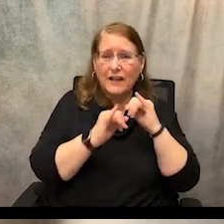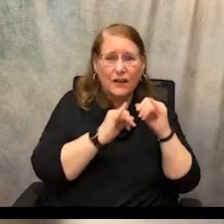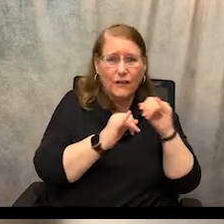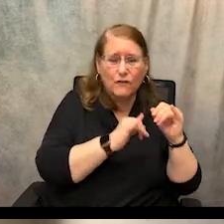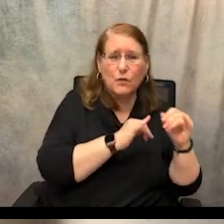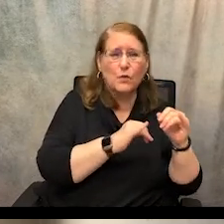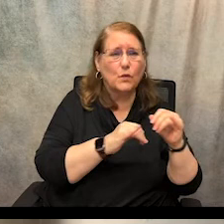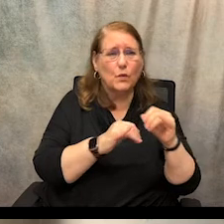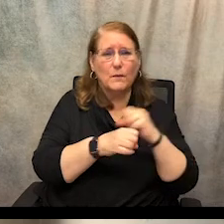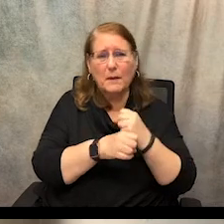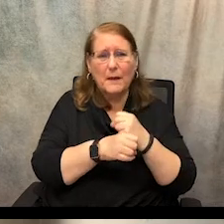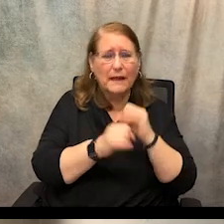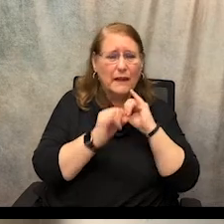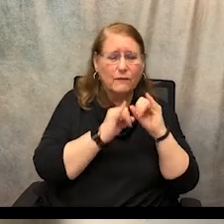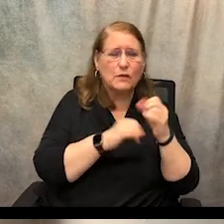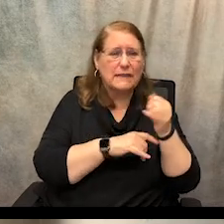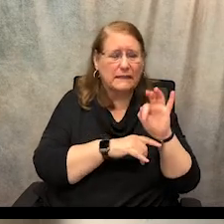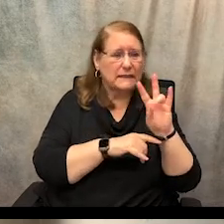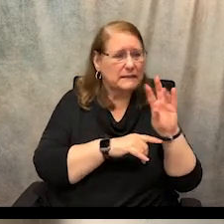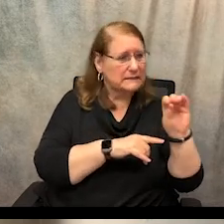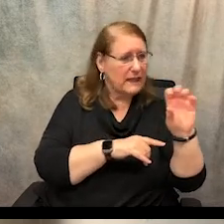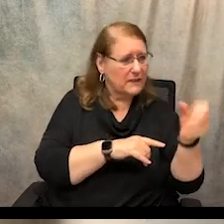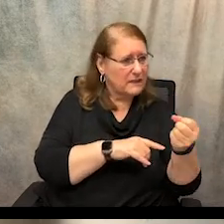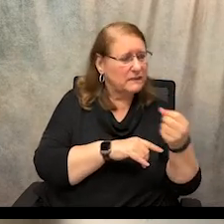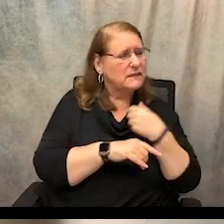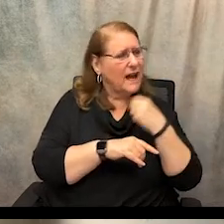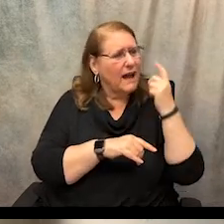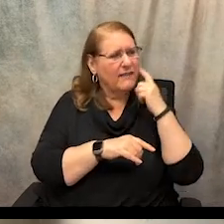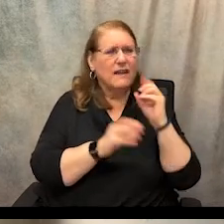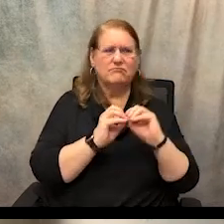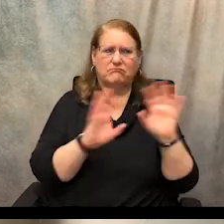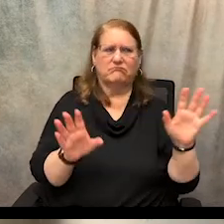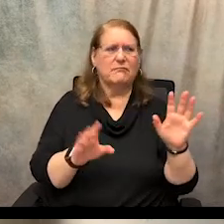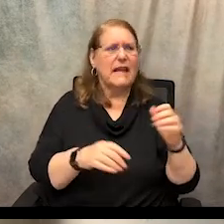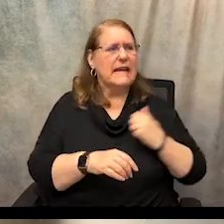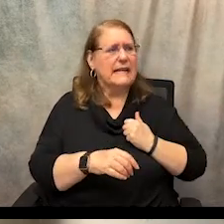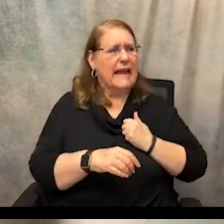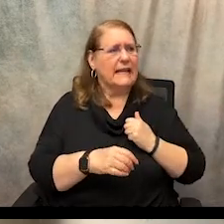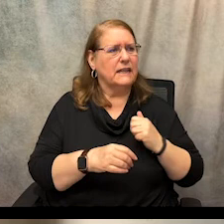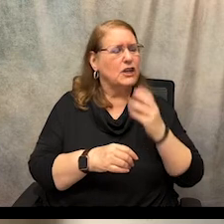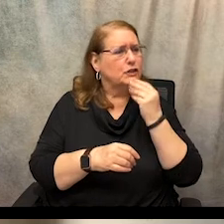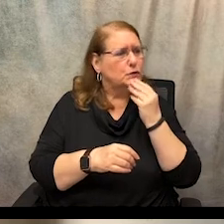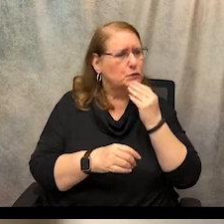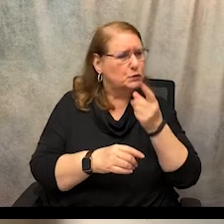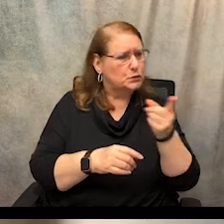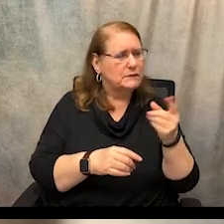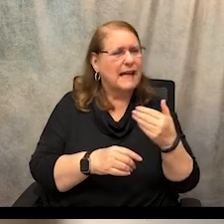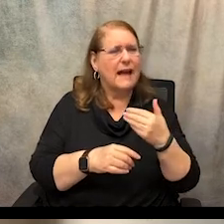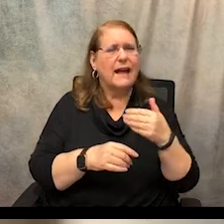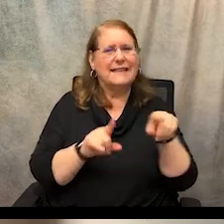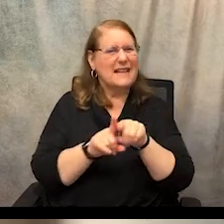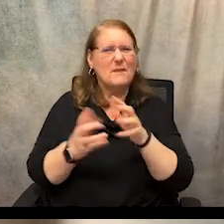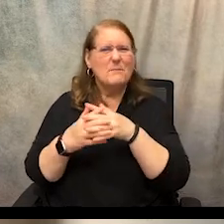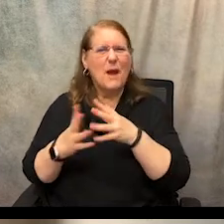1970s, and I think that it's clear that Canadian Jews, like American Jews, had an